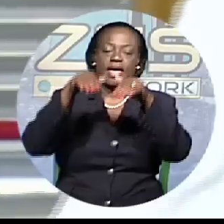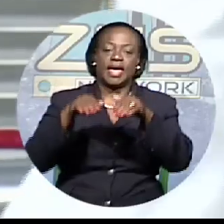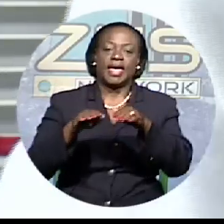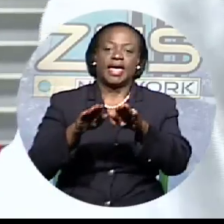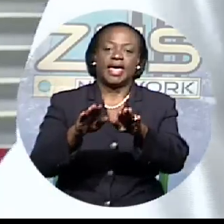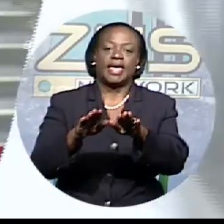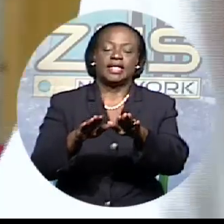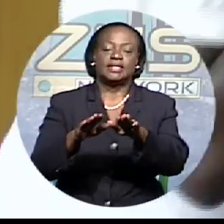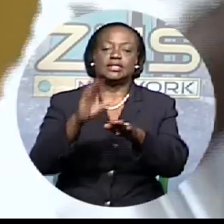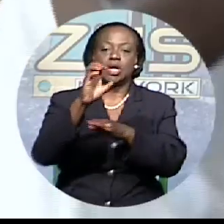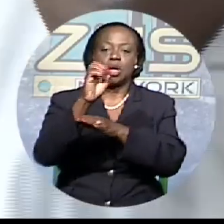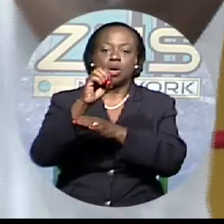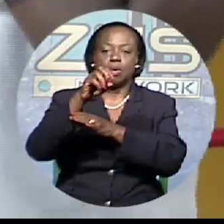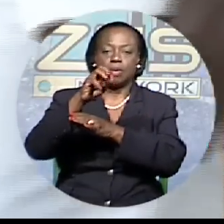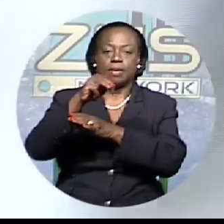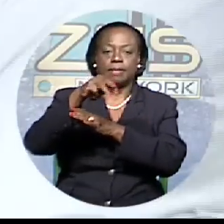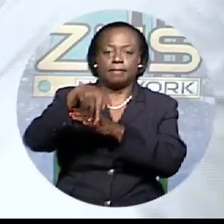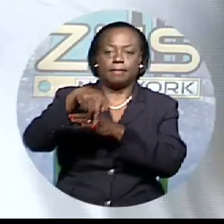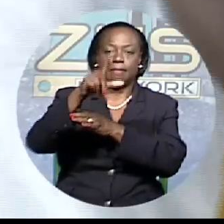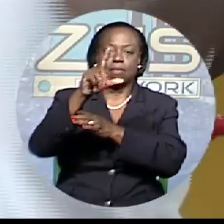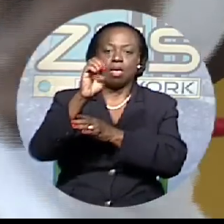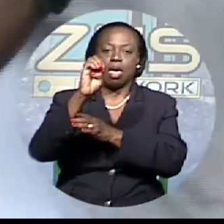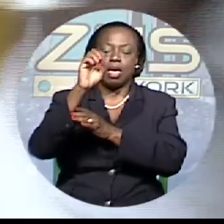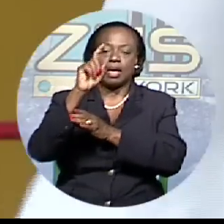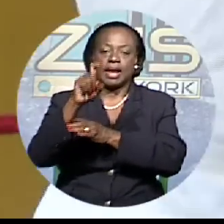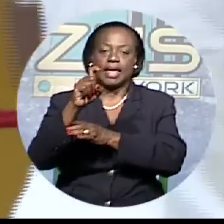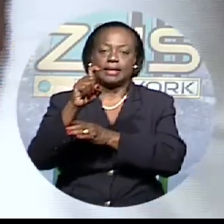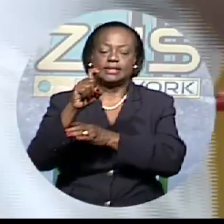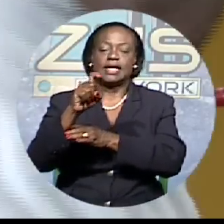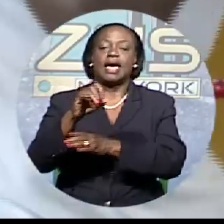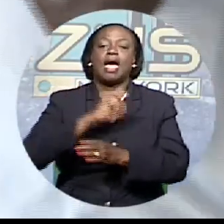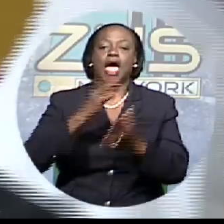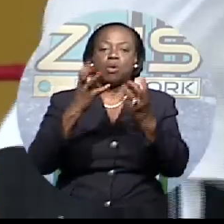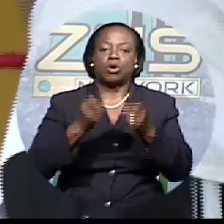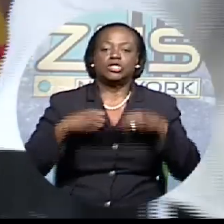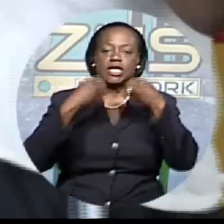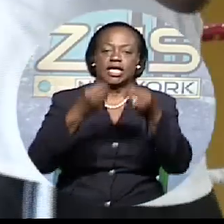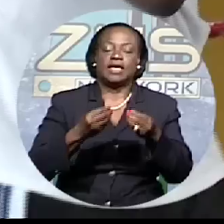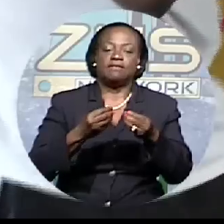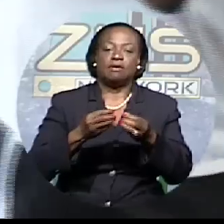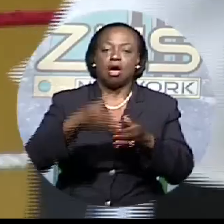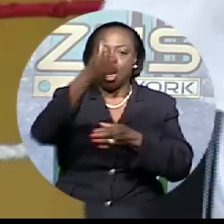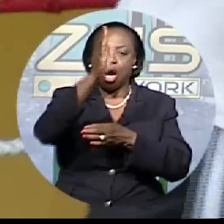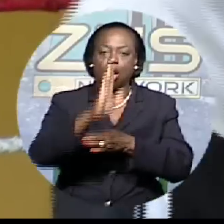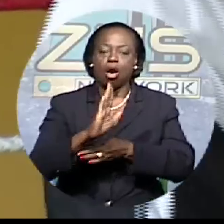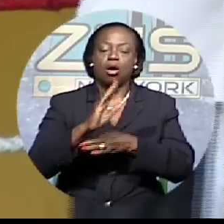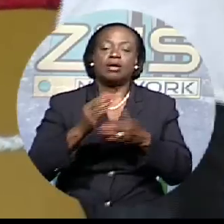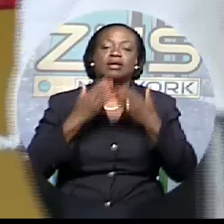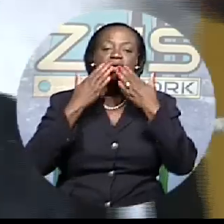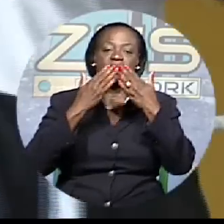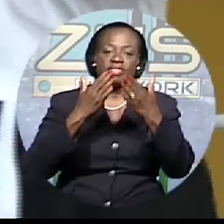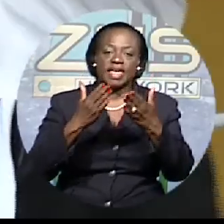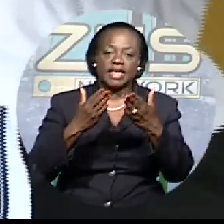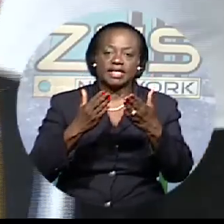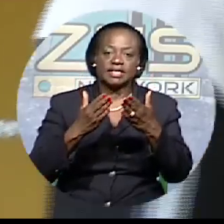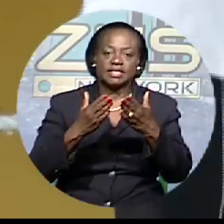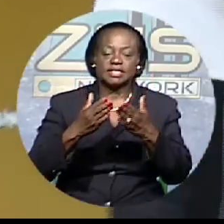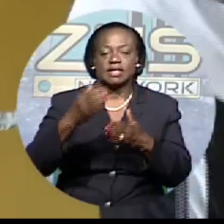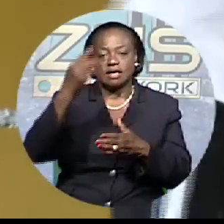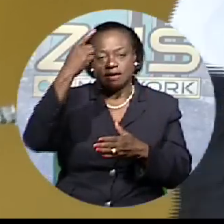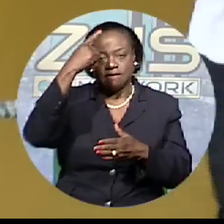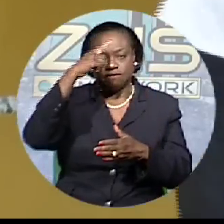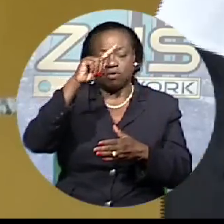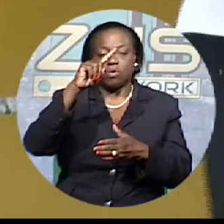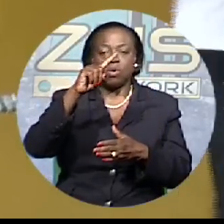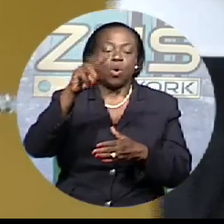stamp of approval on it. First of all, I got to give Almighty God thanks. You know, thanks to the Amateur Boxing Federation, Mr. Welding Miller, the